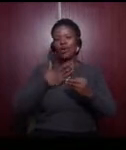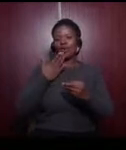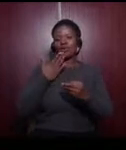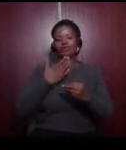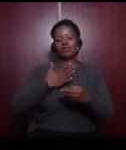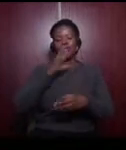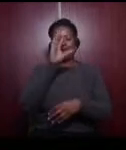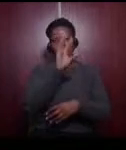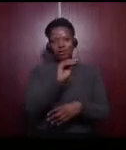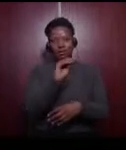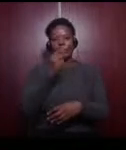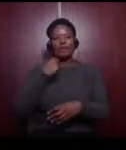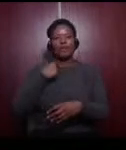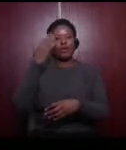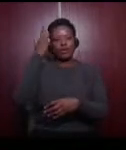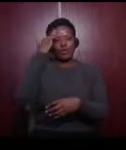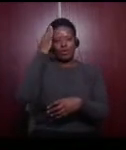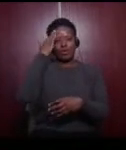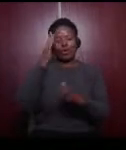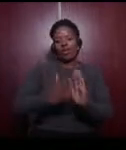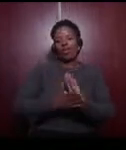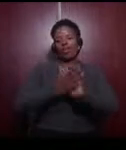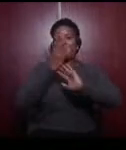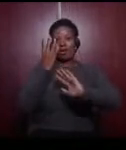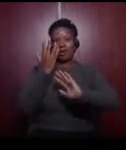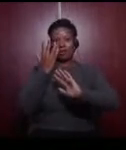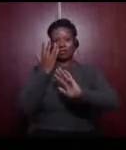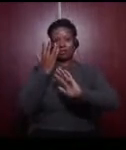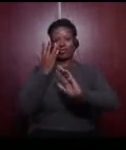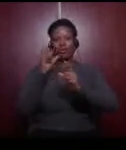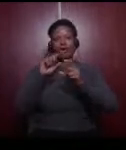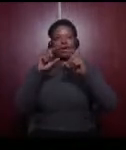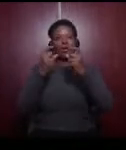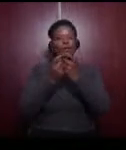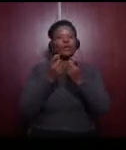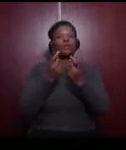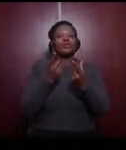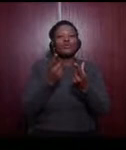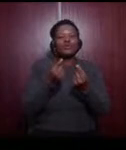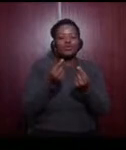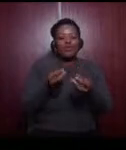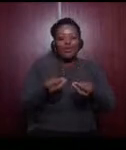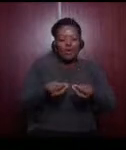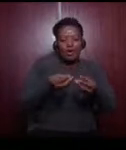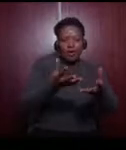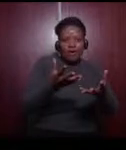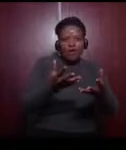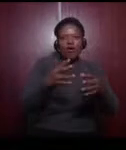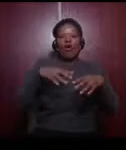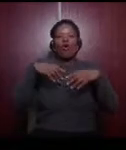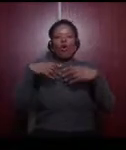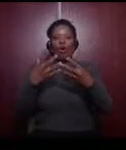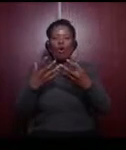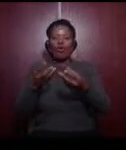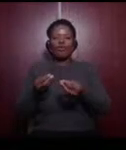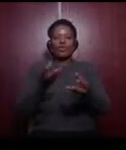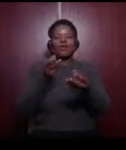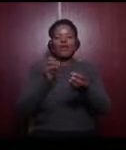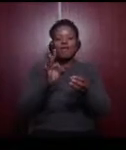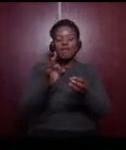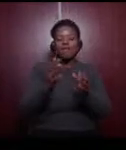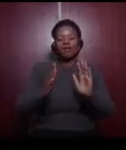I want to know, what does the disaster management offer or supply when a disaster occurs within a